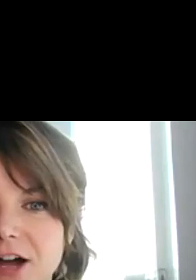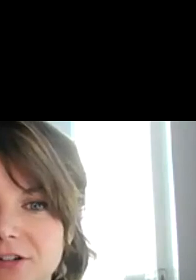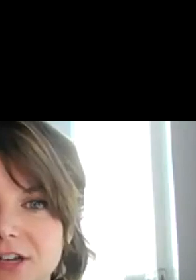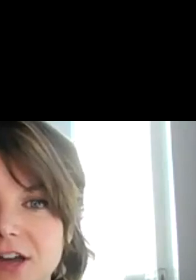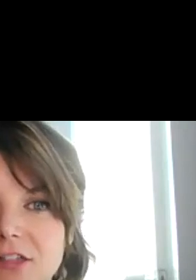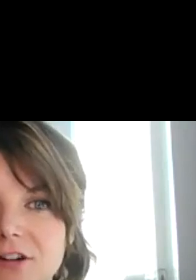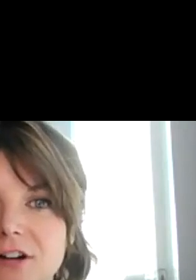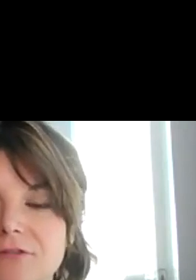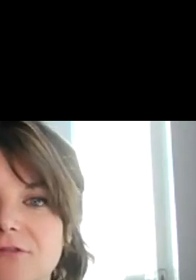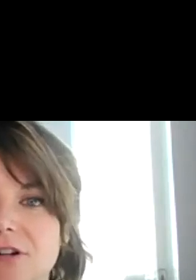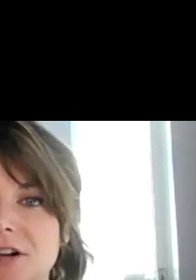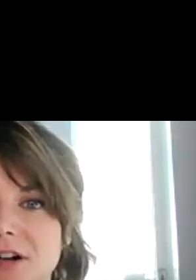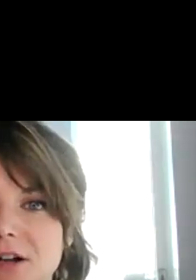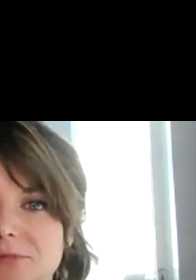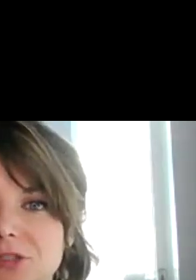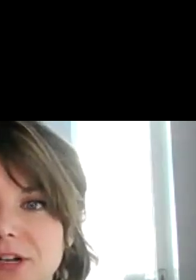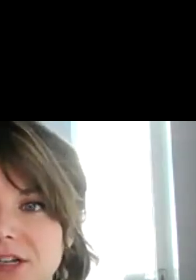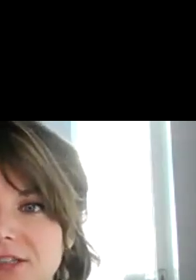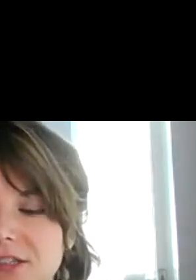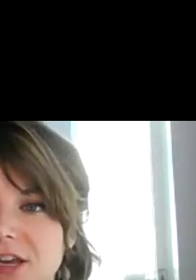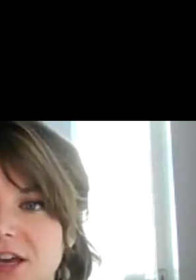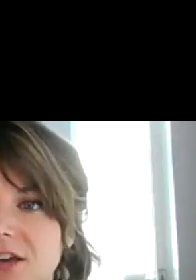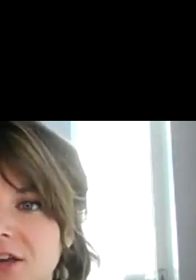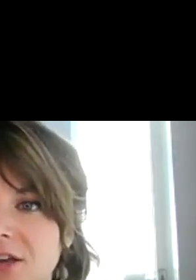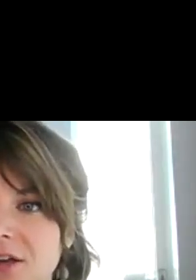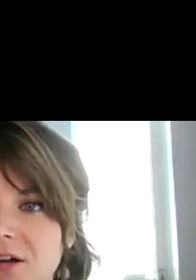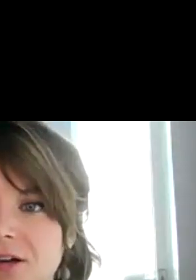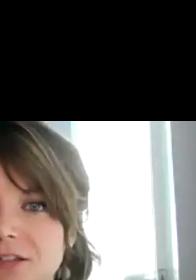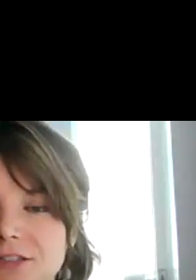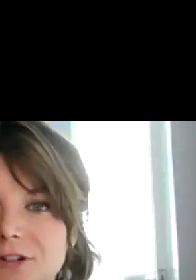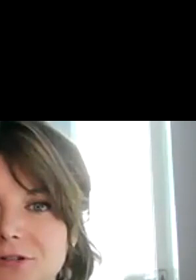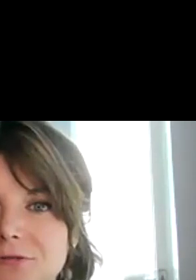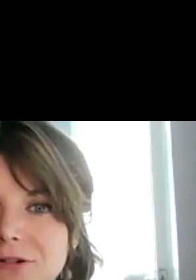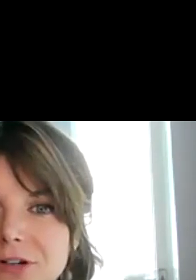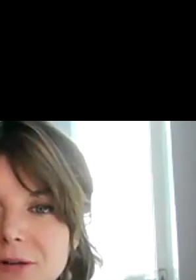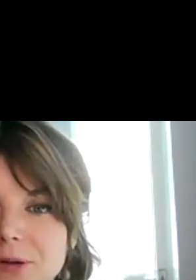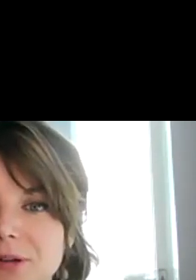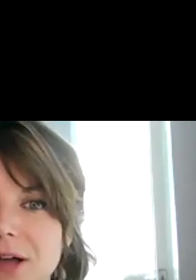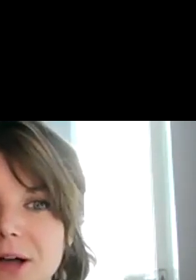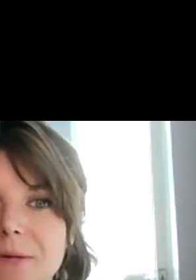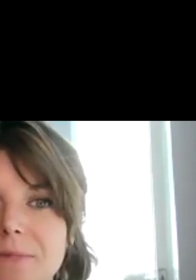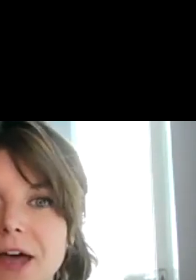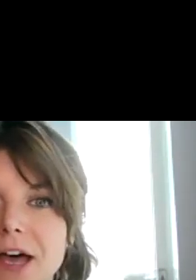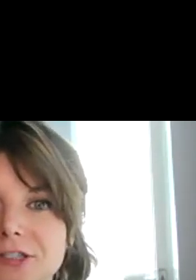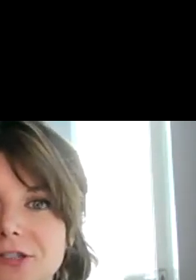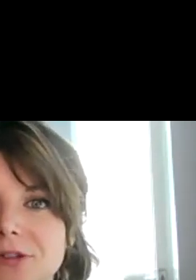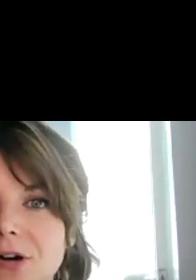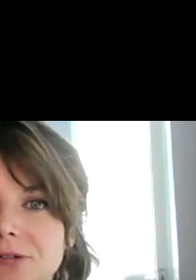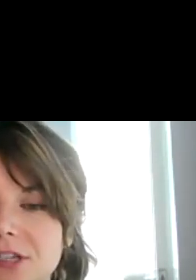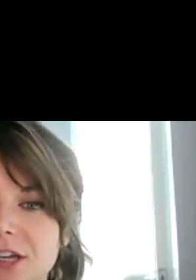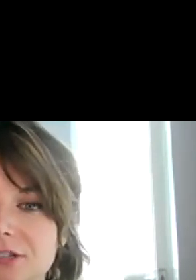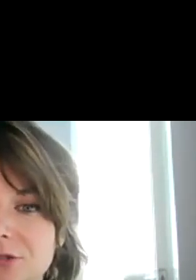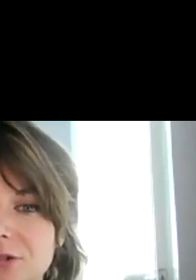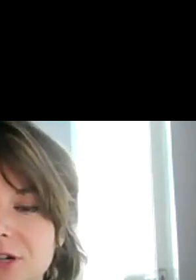you, Valerie, Heather, for joining us today on this virtual road trip. As you